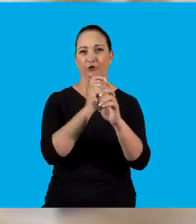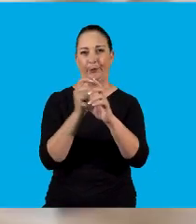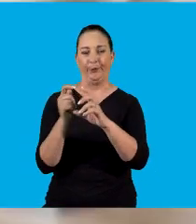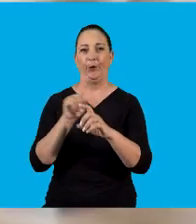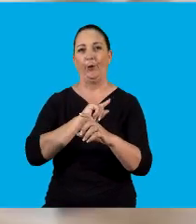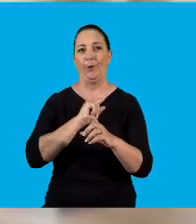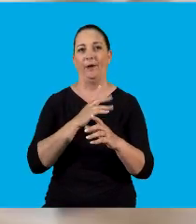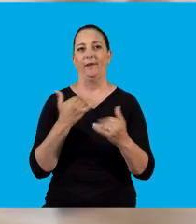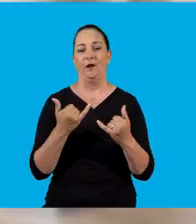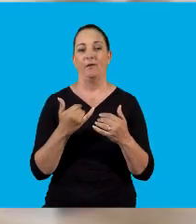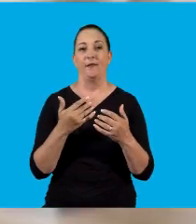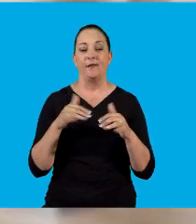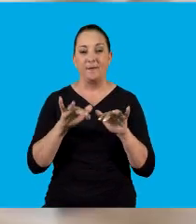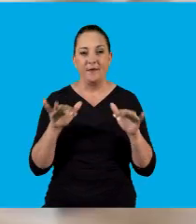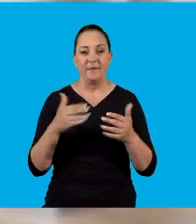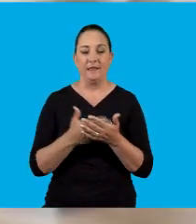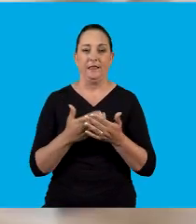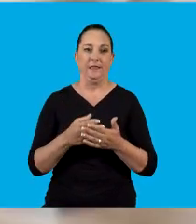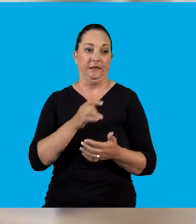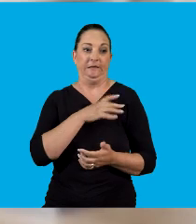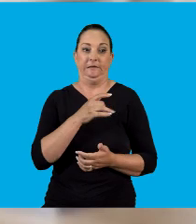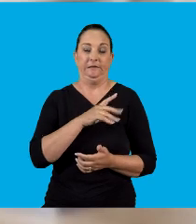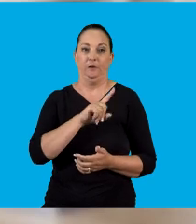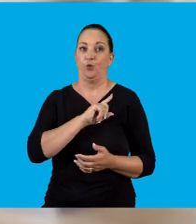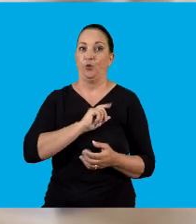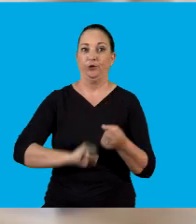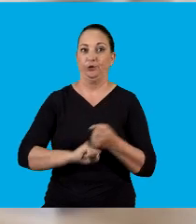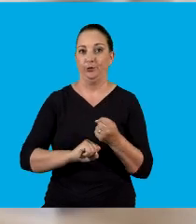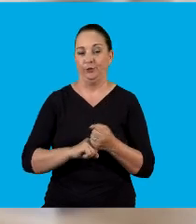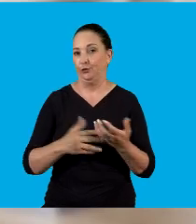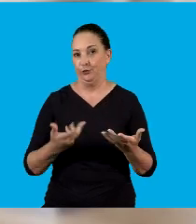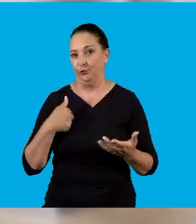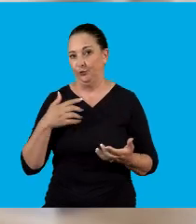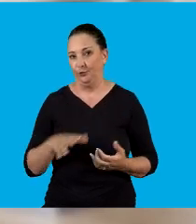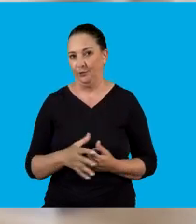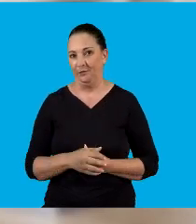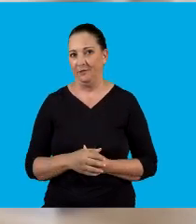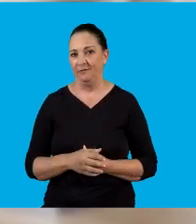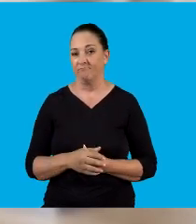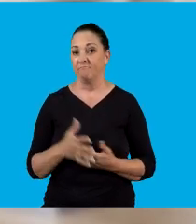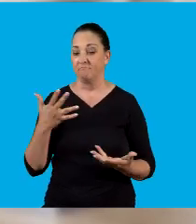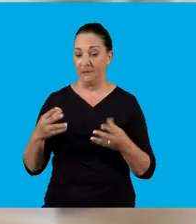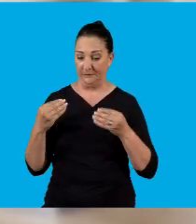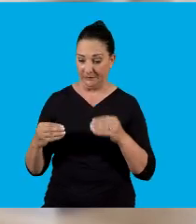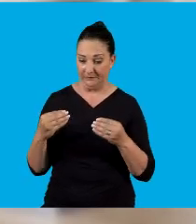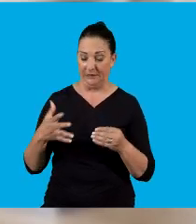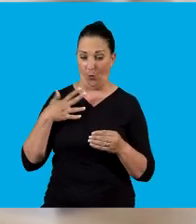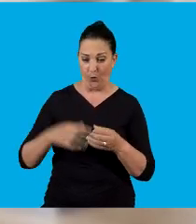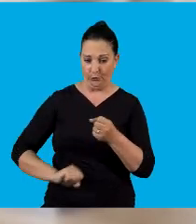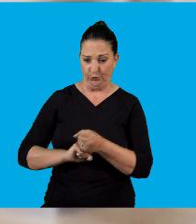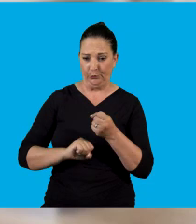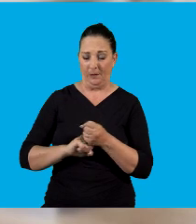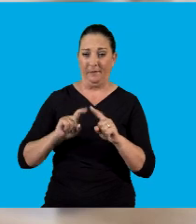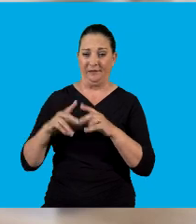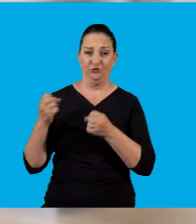are not good for businesses. It scares away potential investors. An investor would want to come and invest in your business, but because